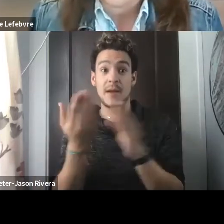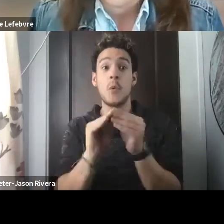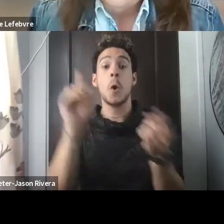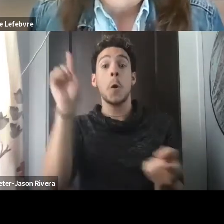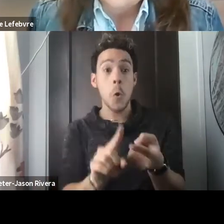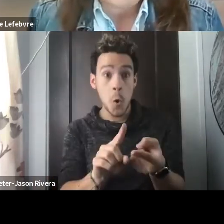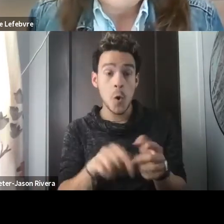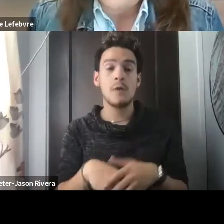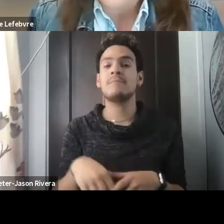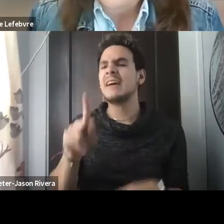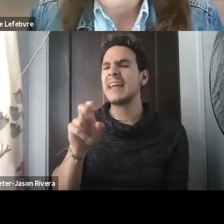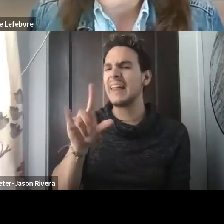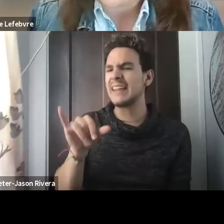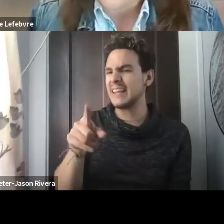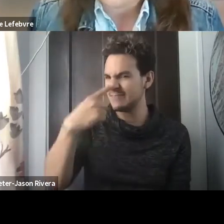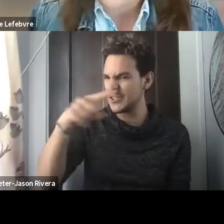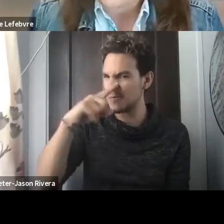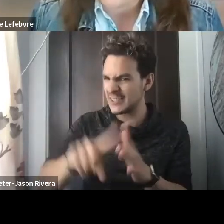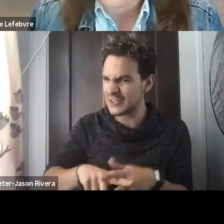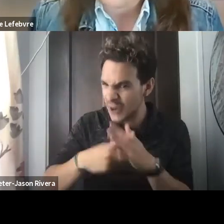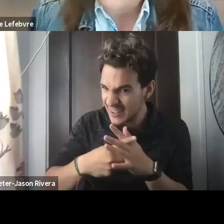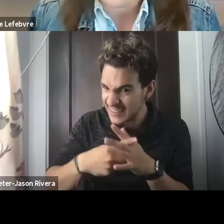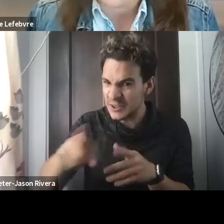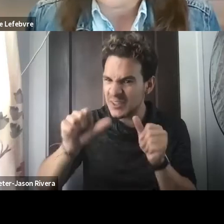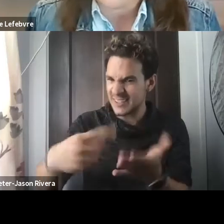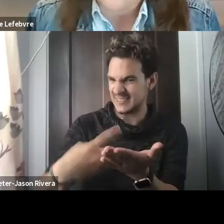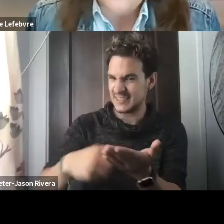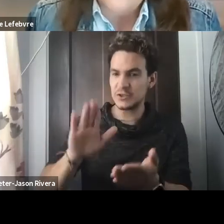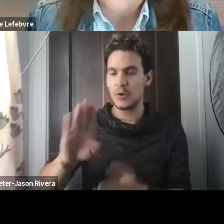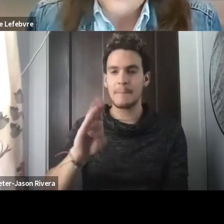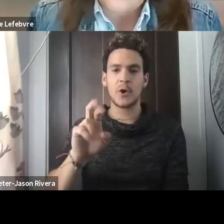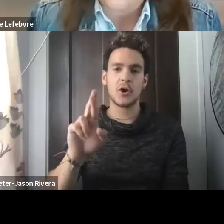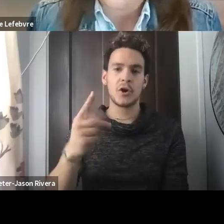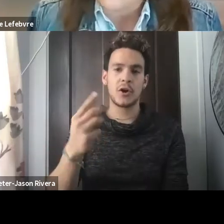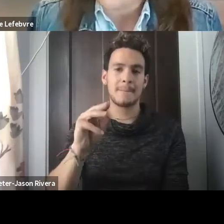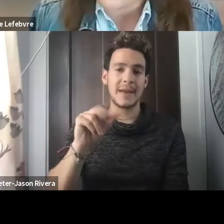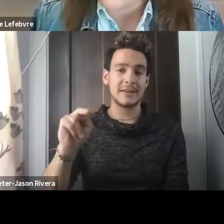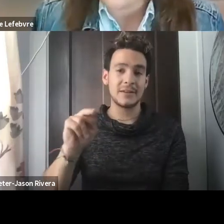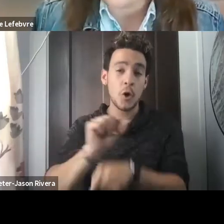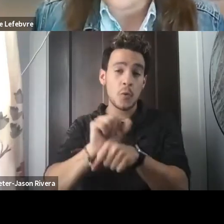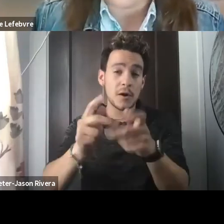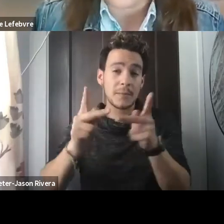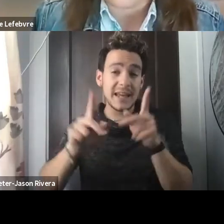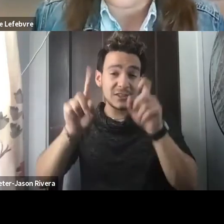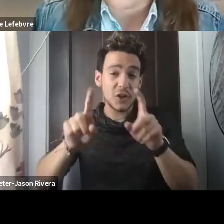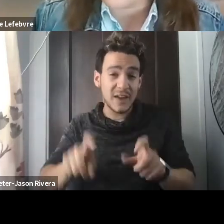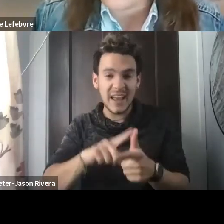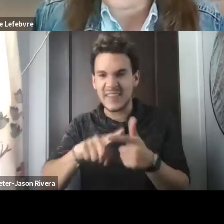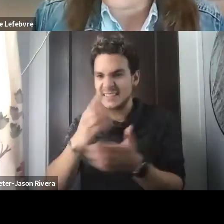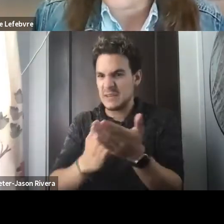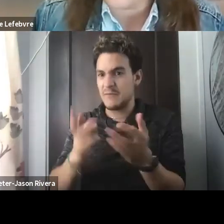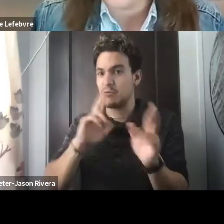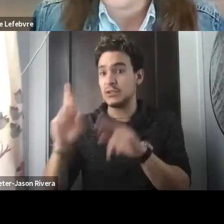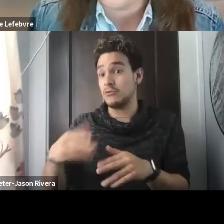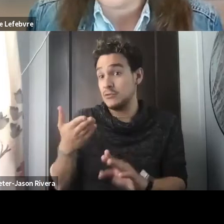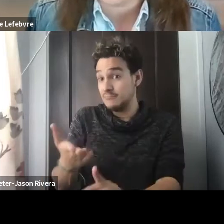And Kelly, maybe you can kick this off and talk a bit about the Bergmann Workplace Survey that you developed and some of the results that came